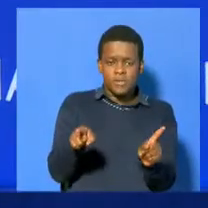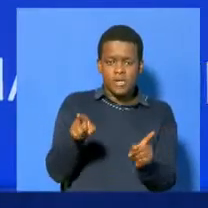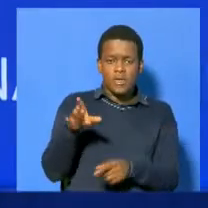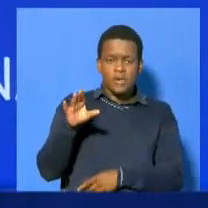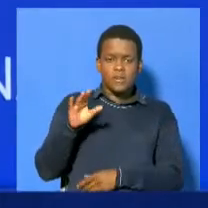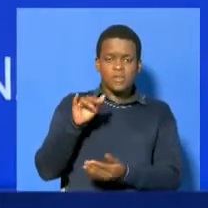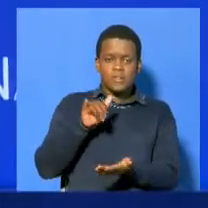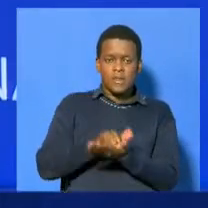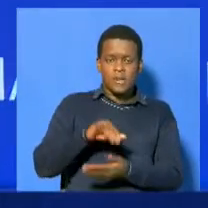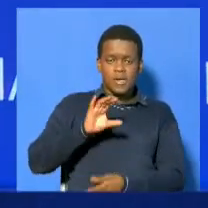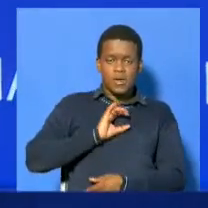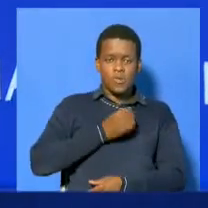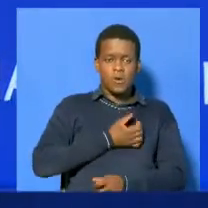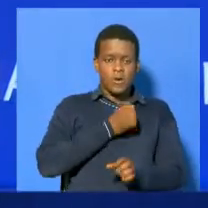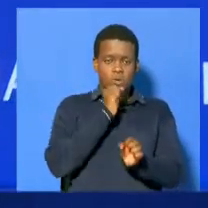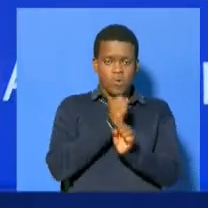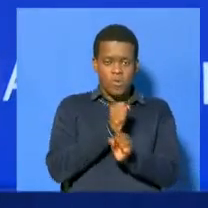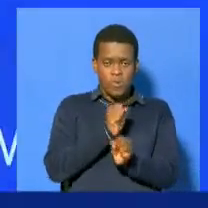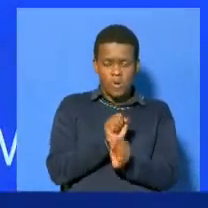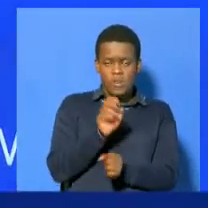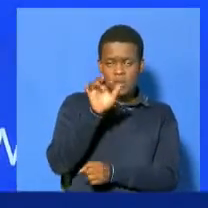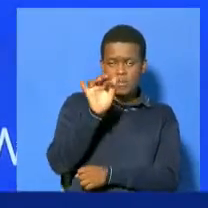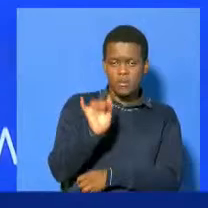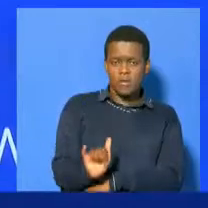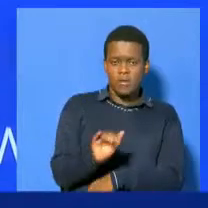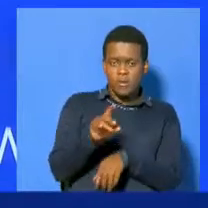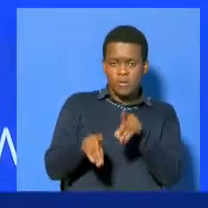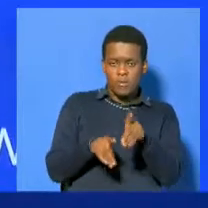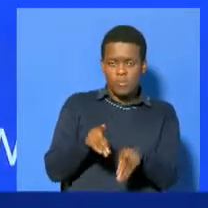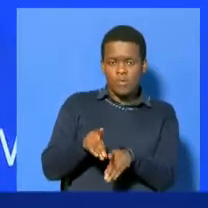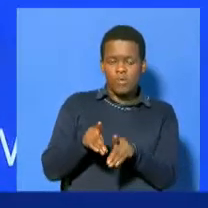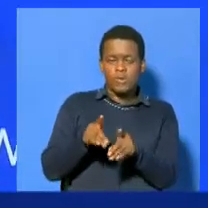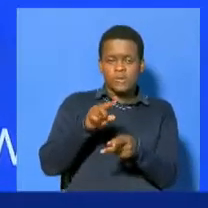duty as the young people to farm.